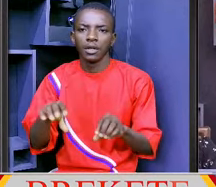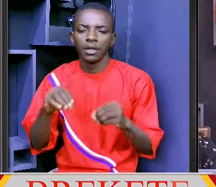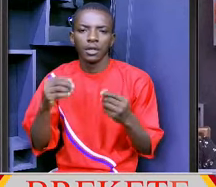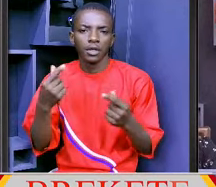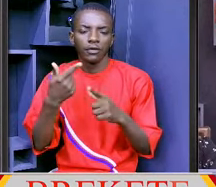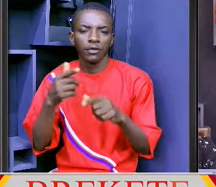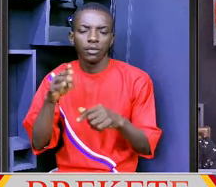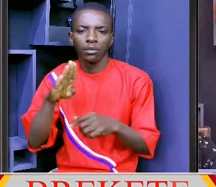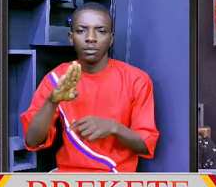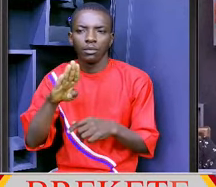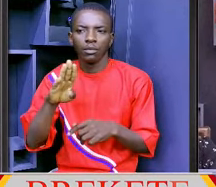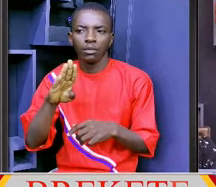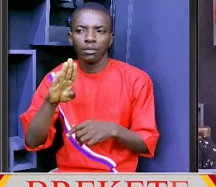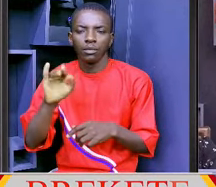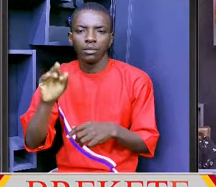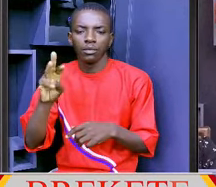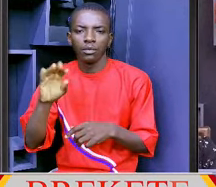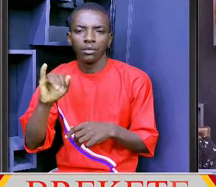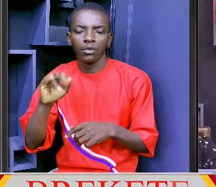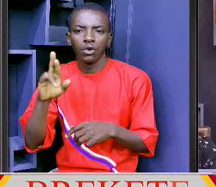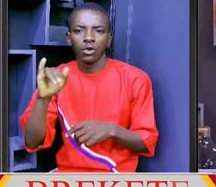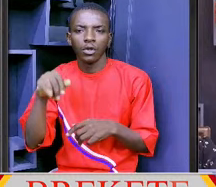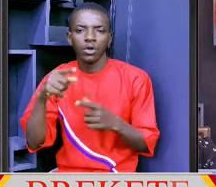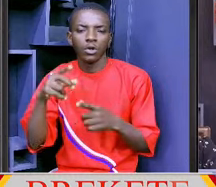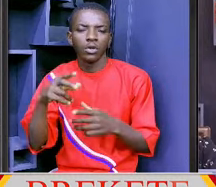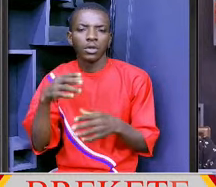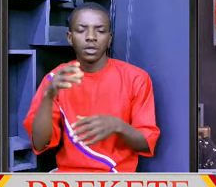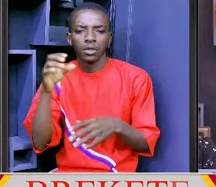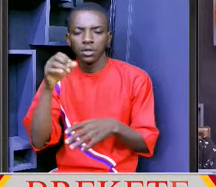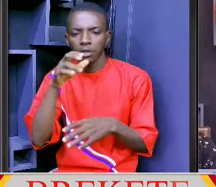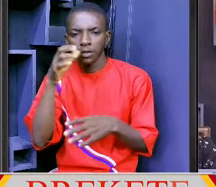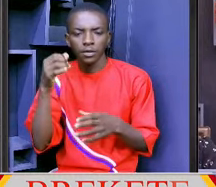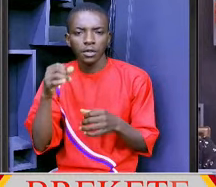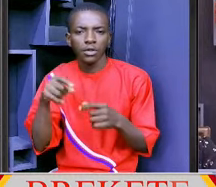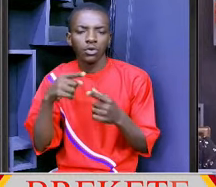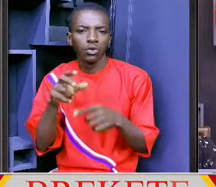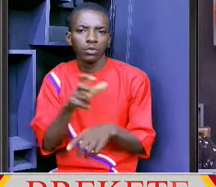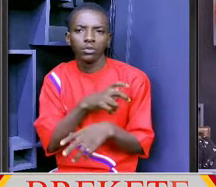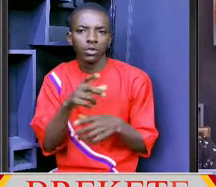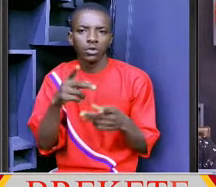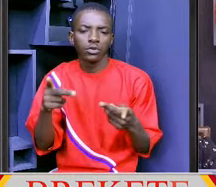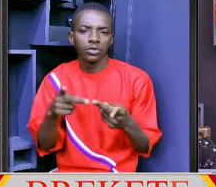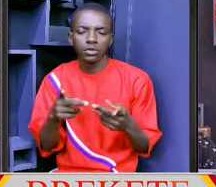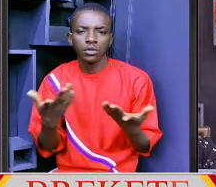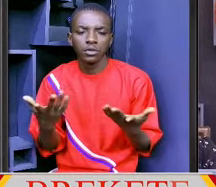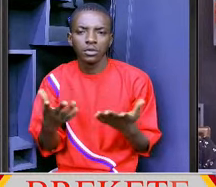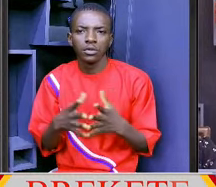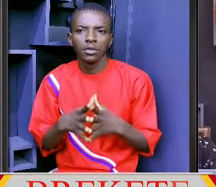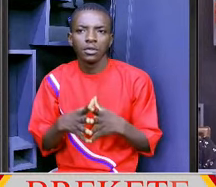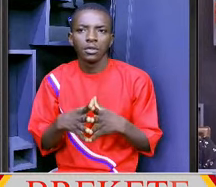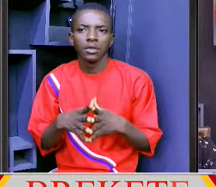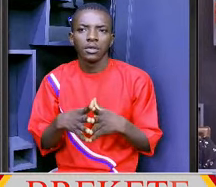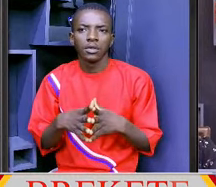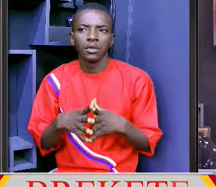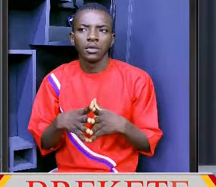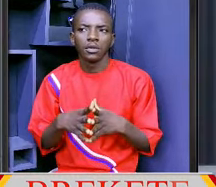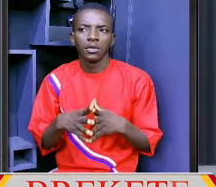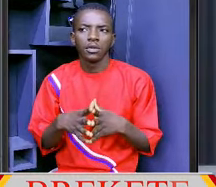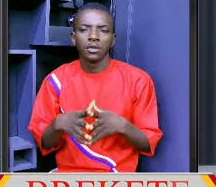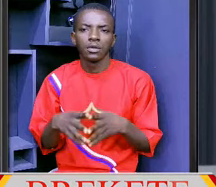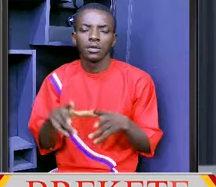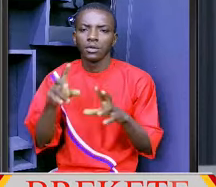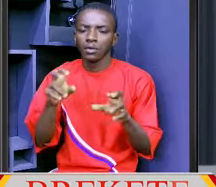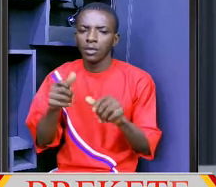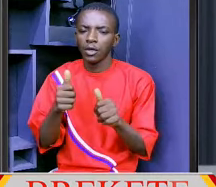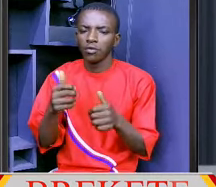The people to come scam me. I don't go police station report. I go police station every day. As if I work for police station. Police when they turn me up